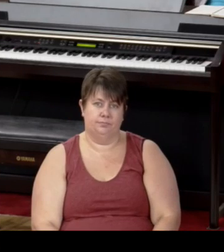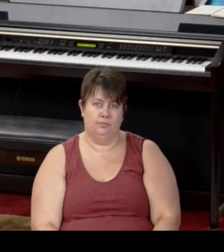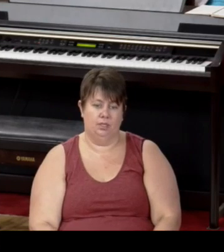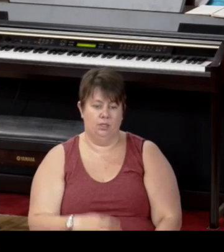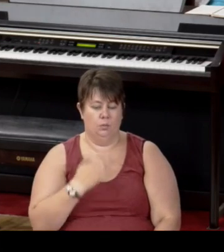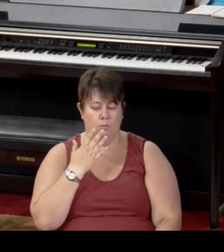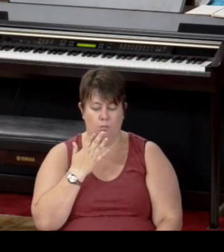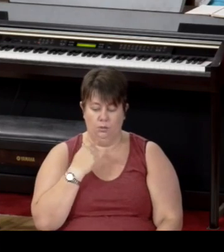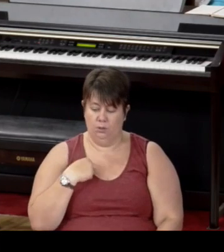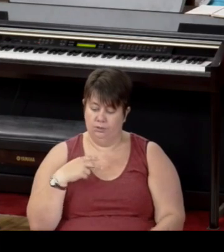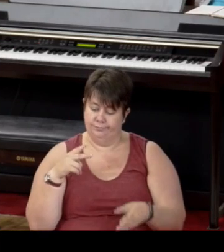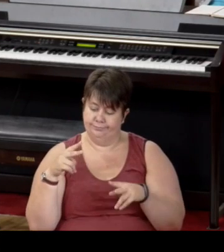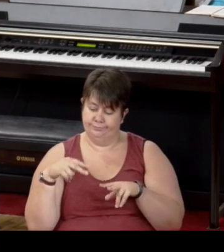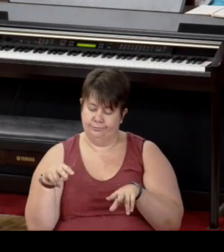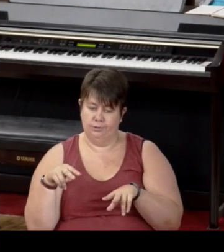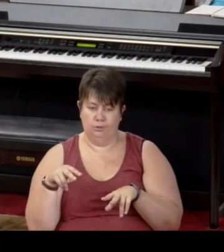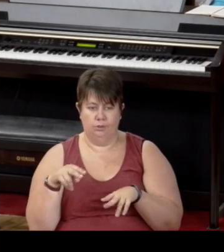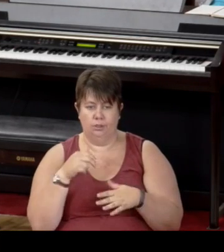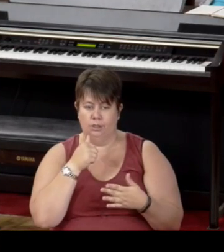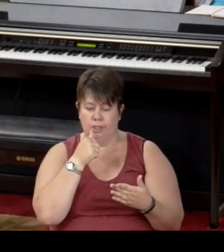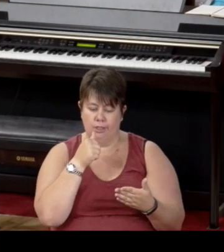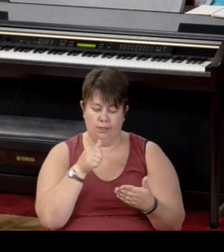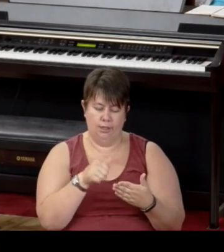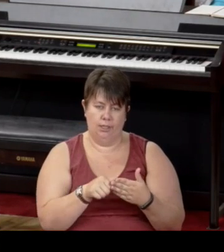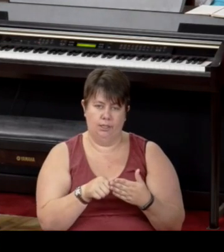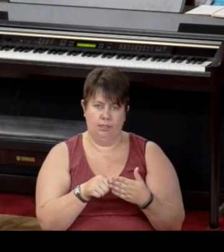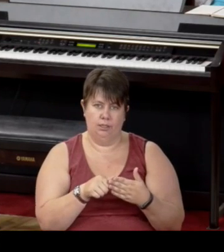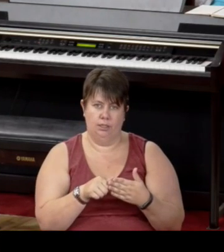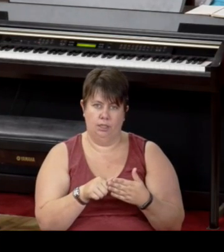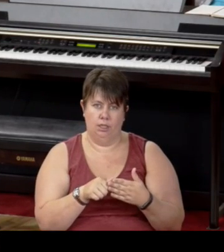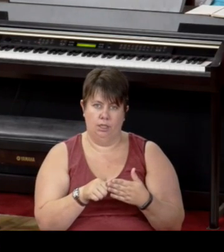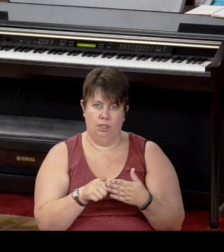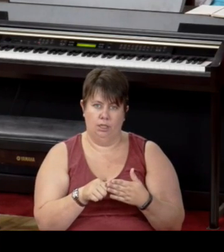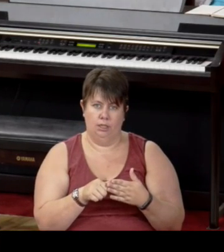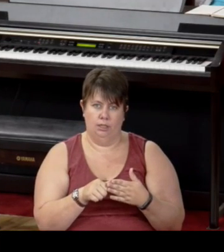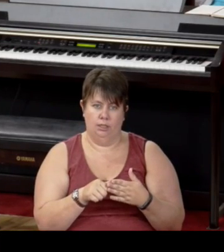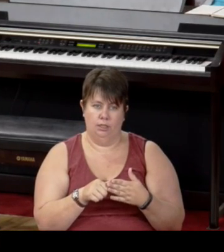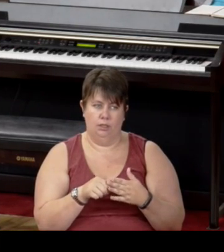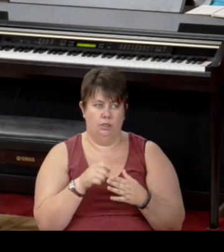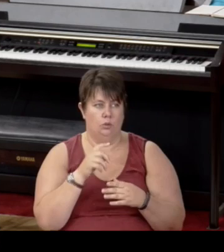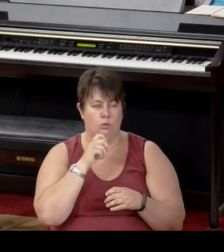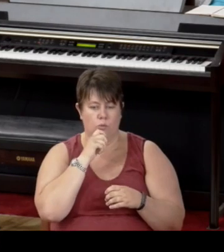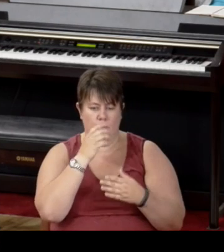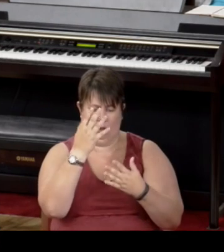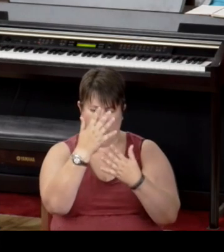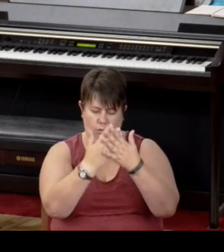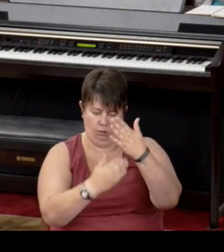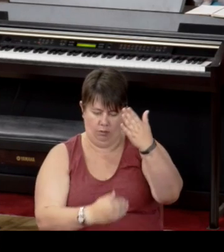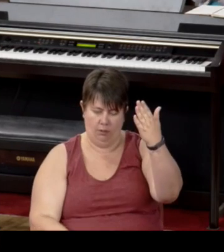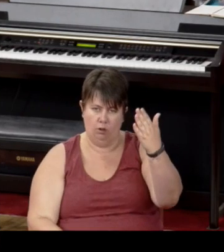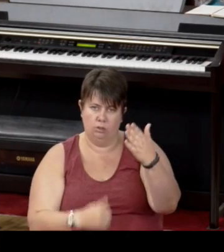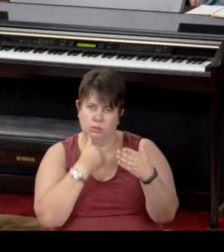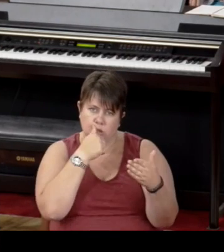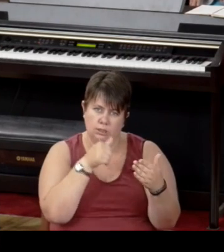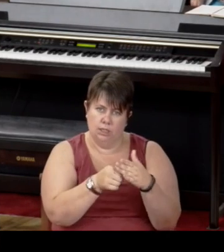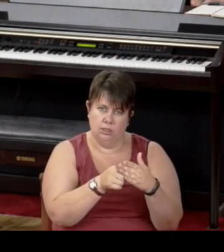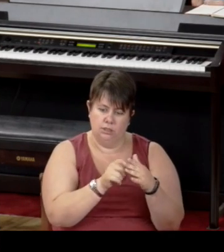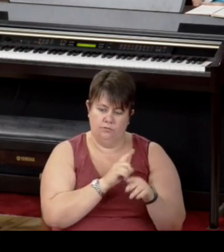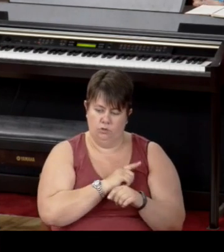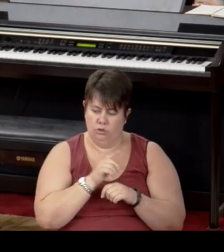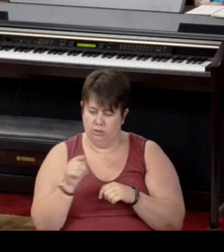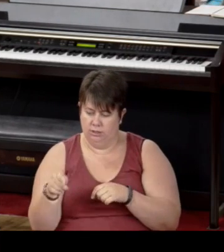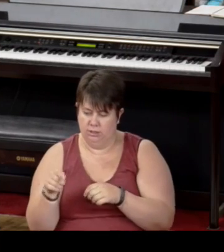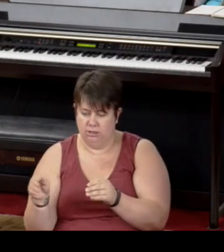we look at the size of these letters, the longest letter is to the church at Thyatira. They're